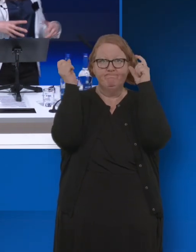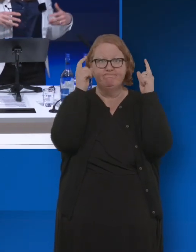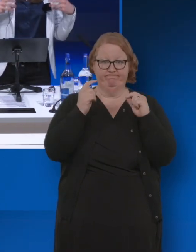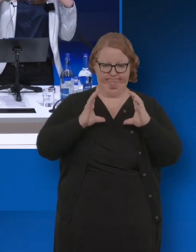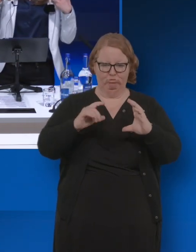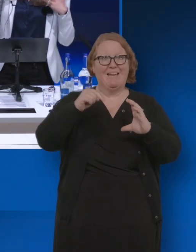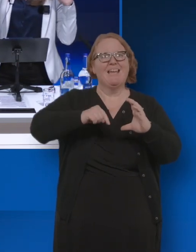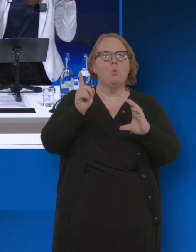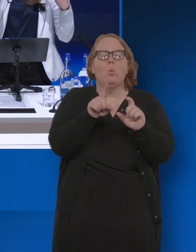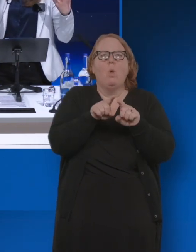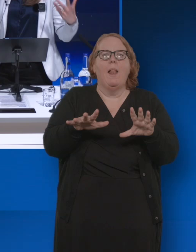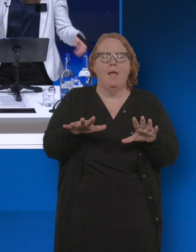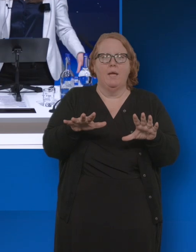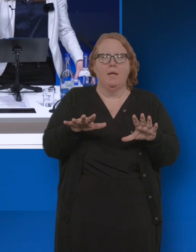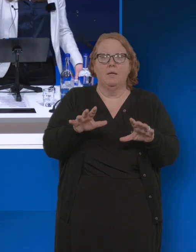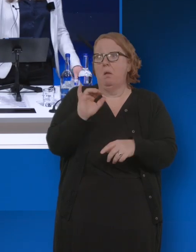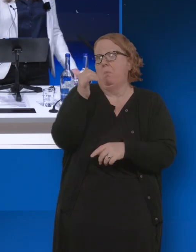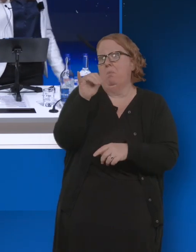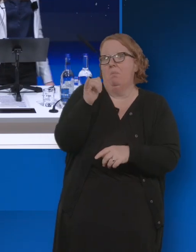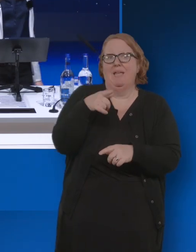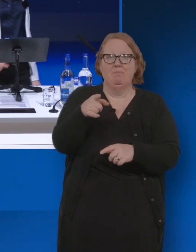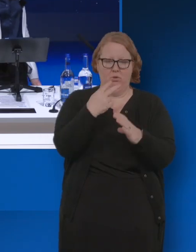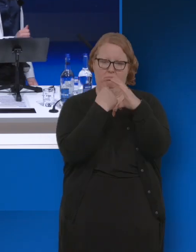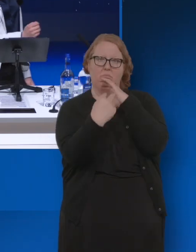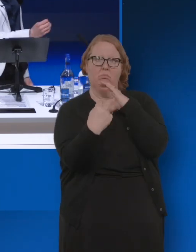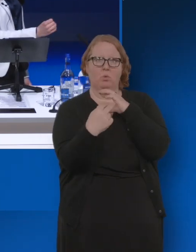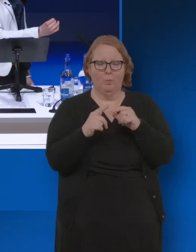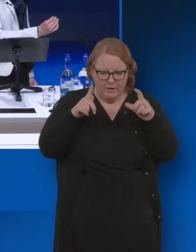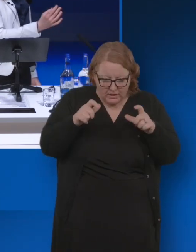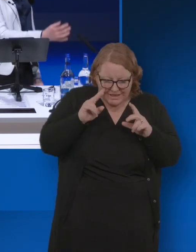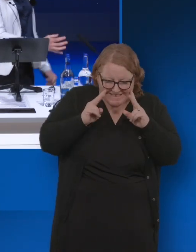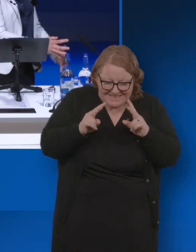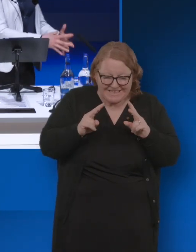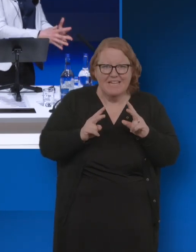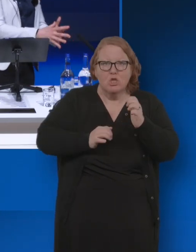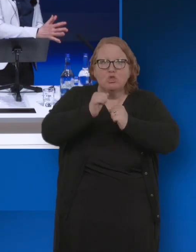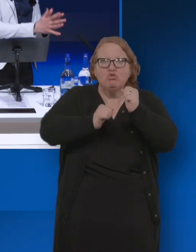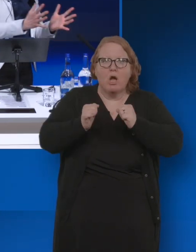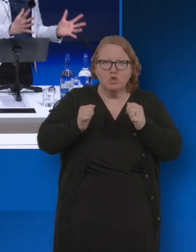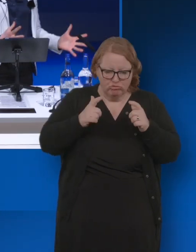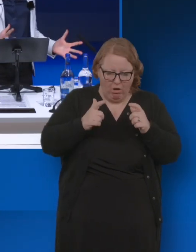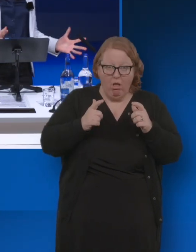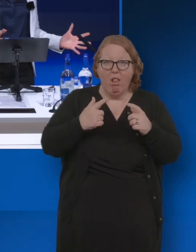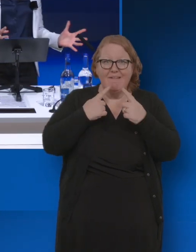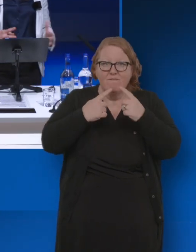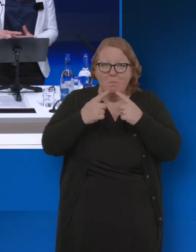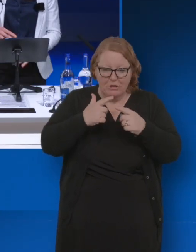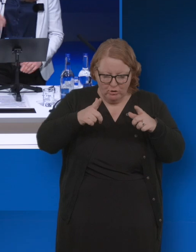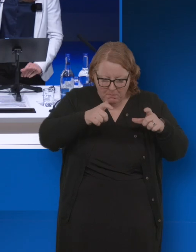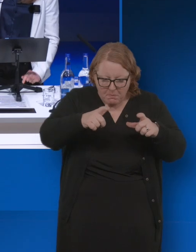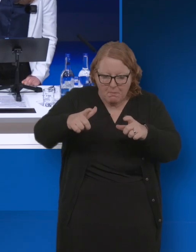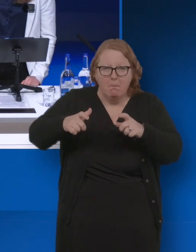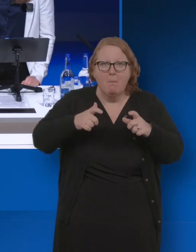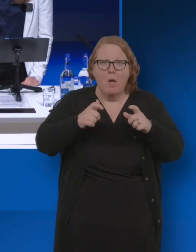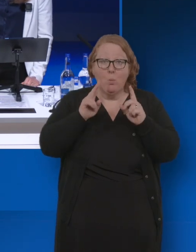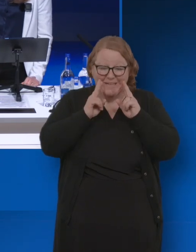electrical signal from within your brain delivered to your scalp. We might put you in an MRI scanner and collect some structural scans, and